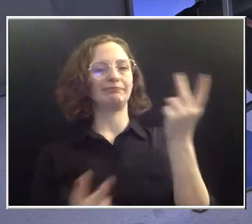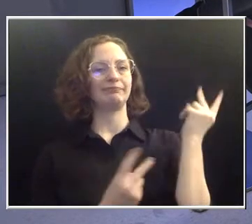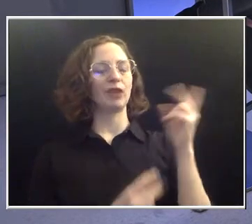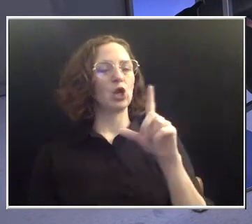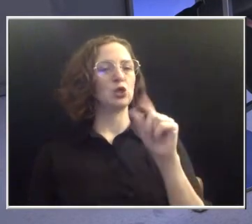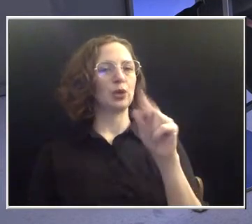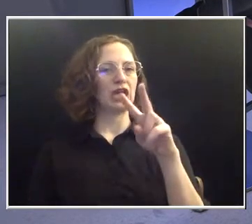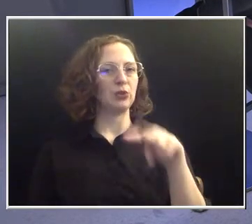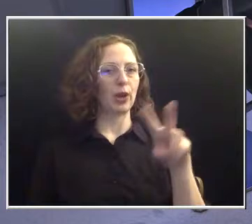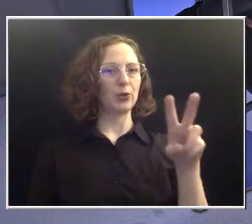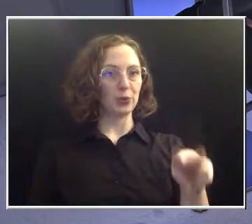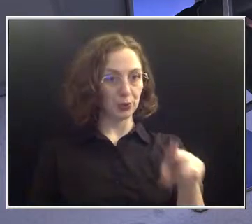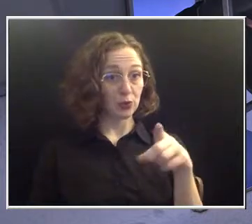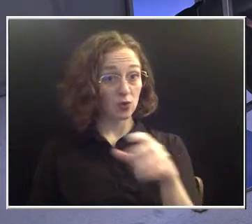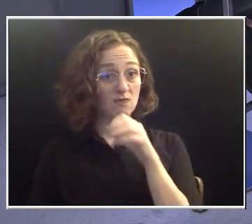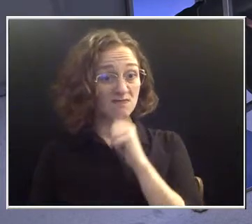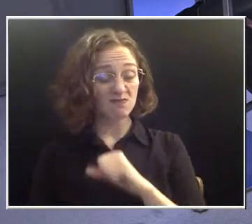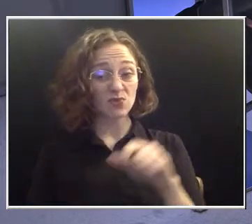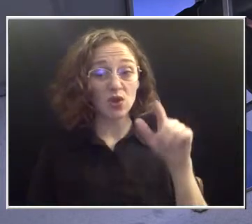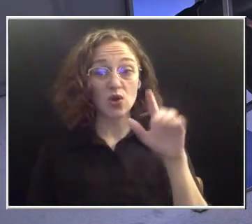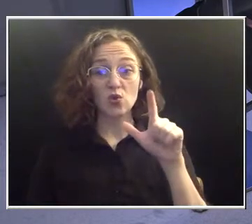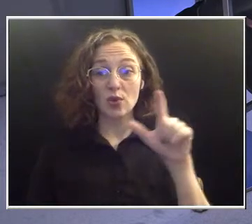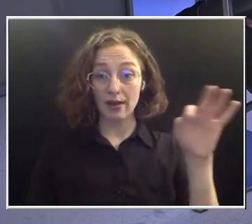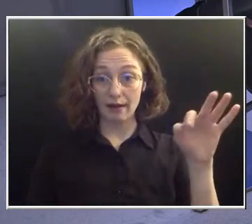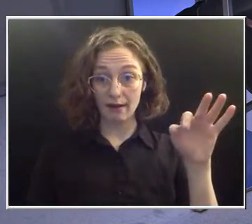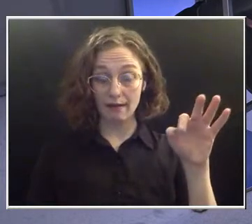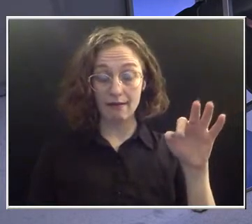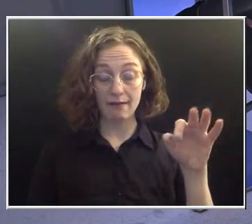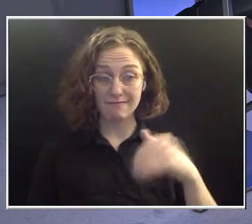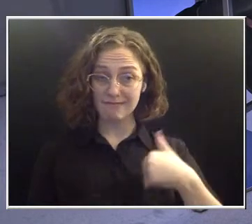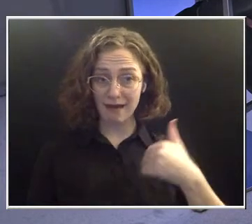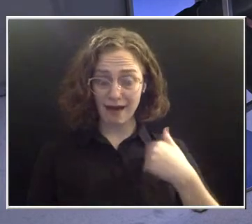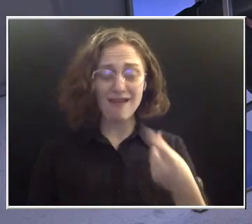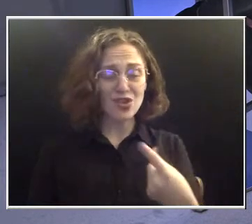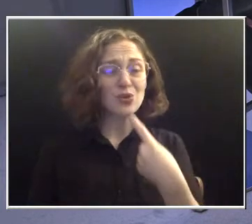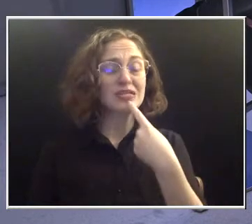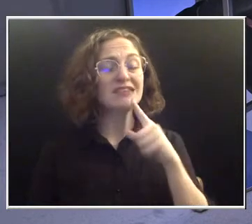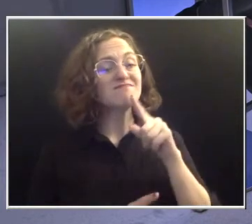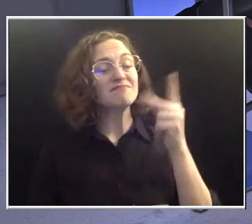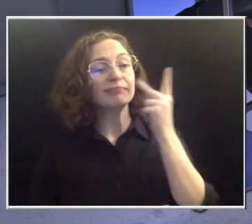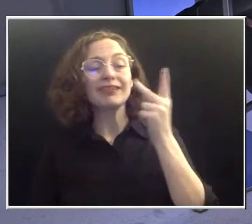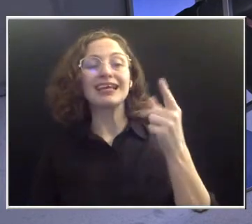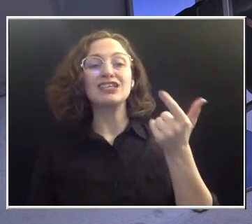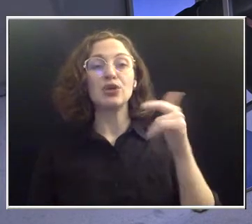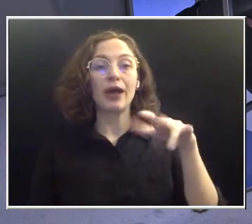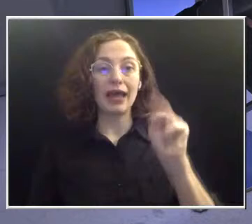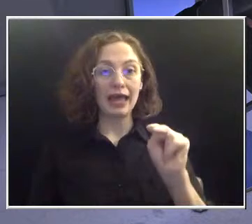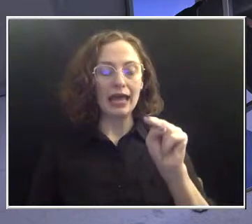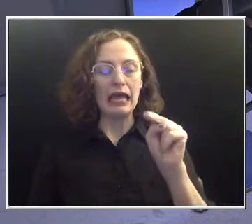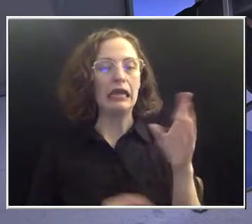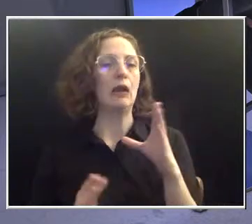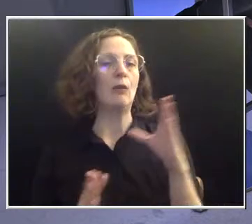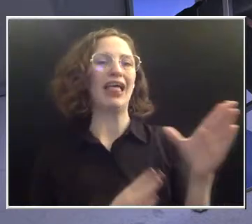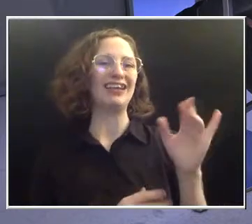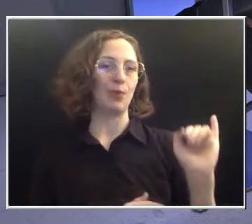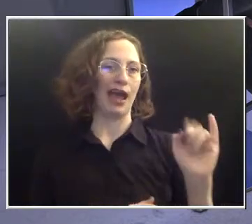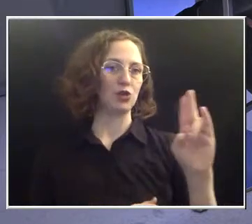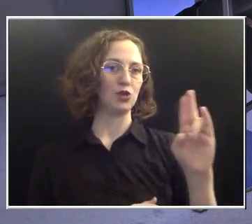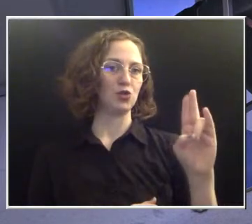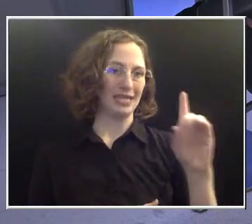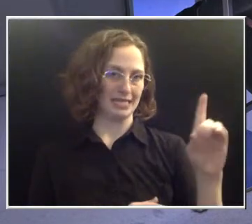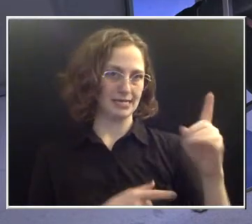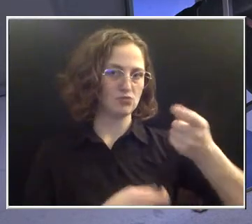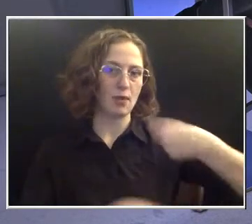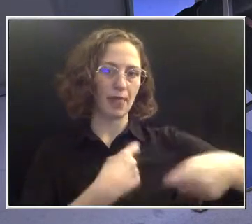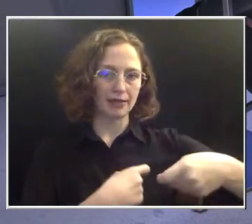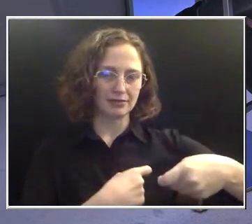you went into your gynecologist. You were going in to replace an IUD, is that correct? Yeah. Mm-hmm. Your birth control. You were there. You also